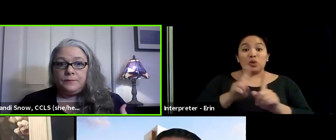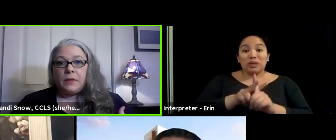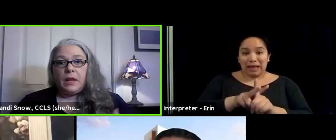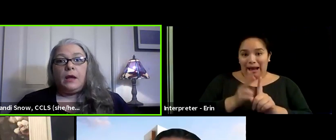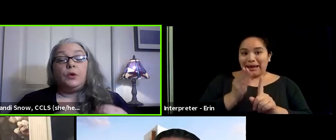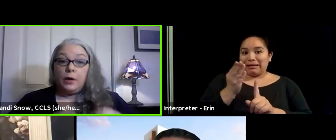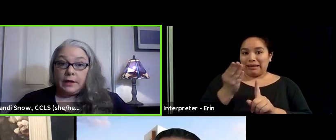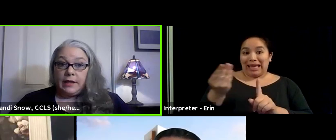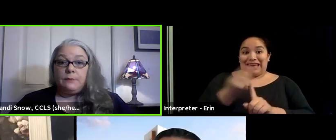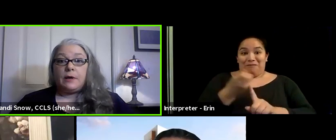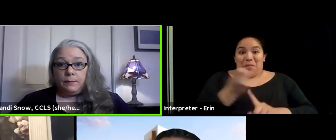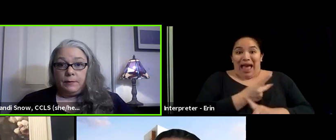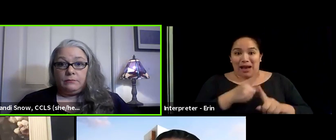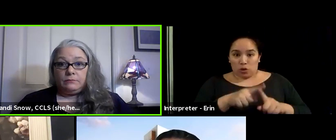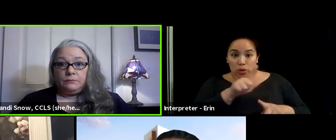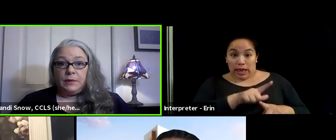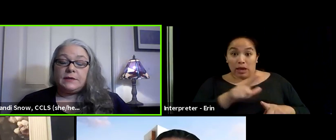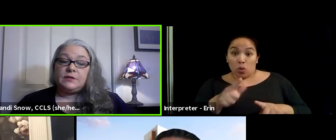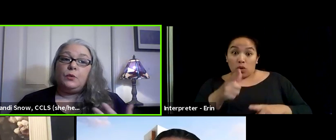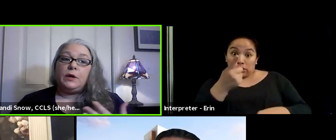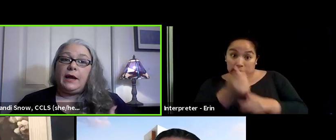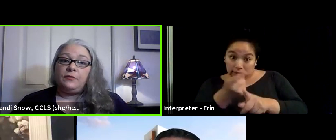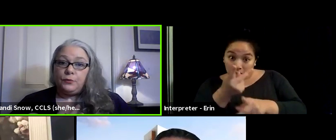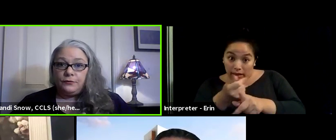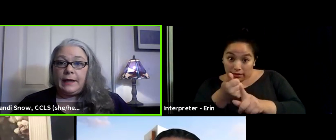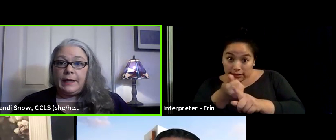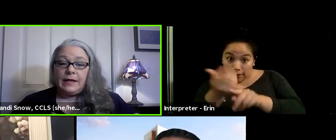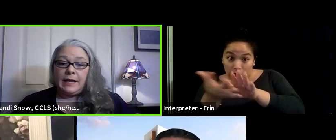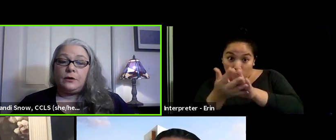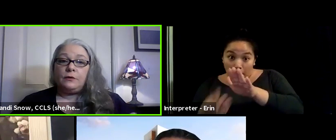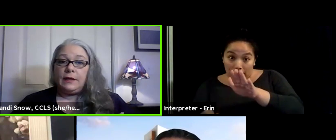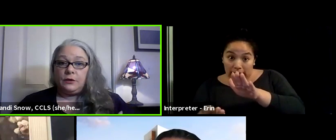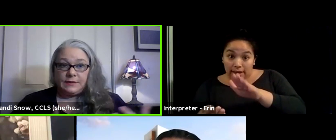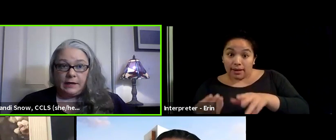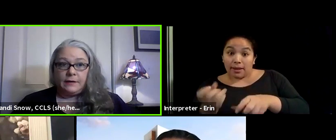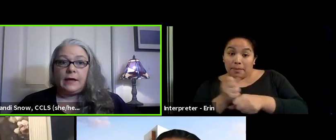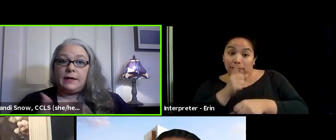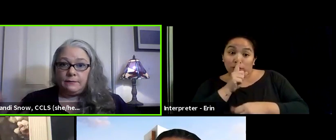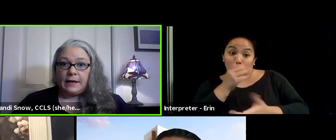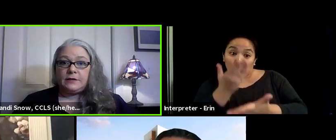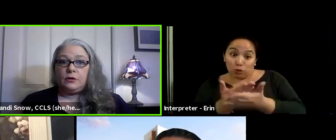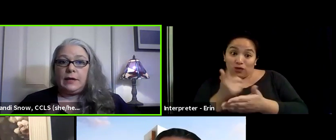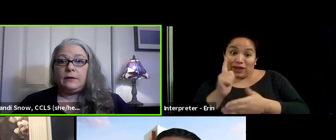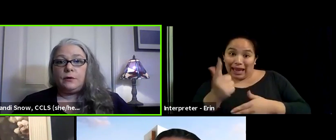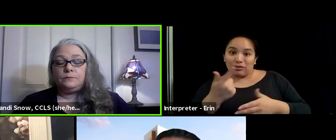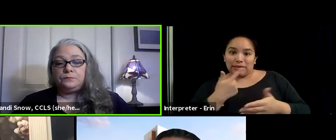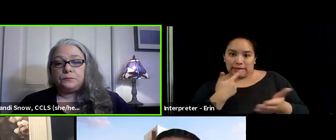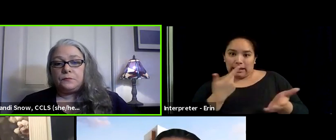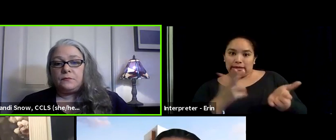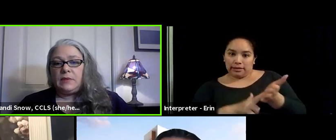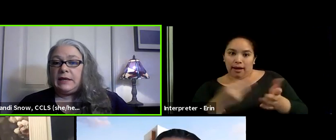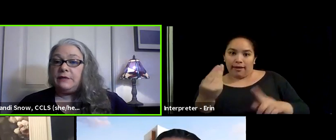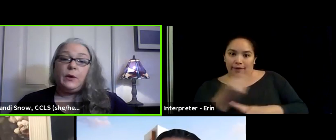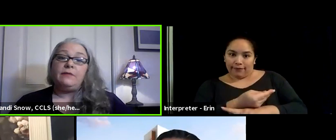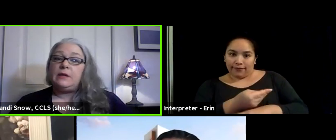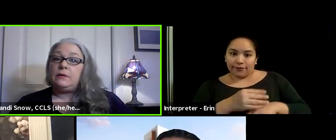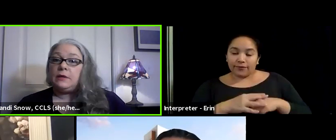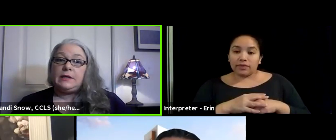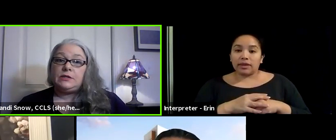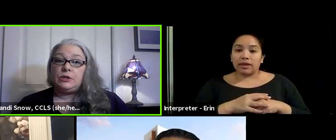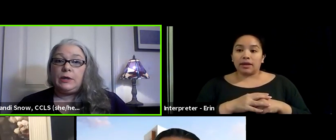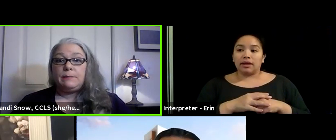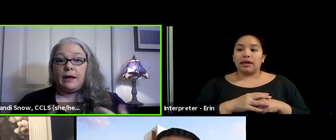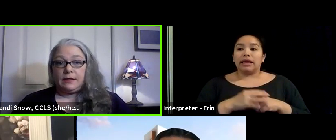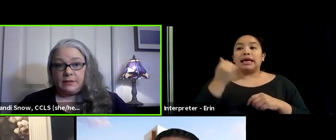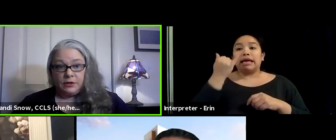landlord. You want to keep a copy because you want to have proof later that you signed that and gave it back to your landlord. If you have the